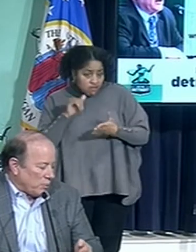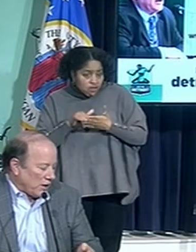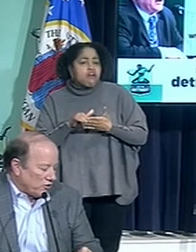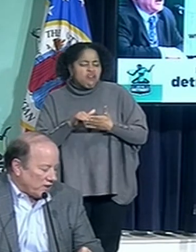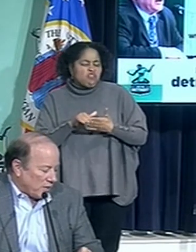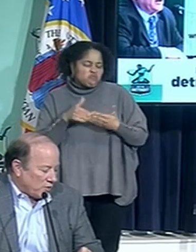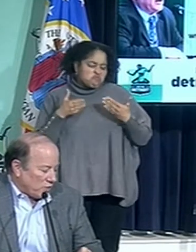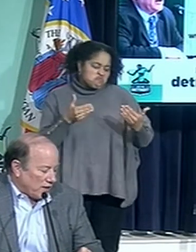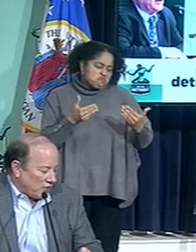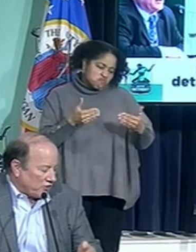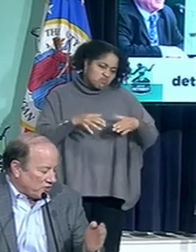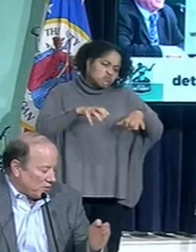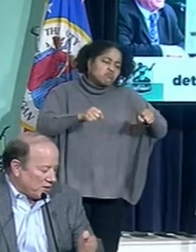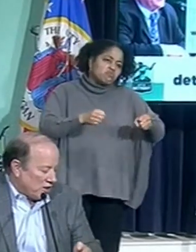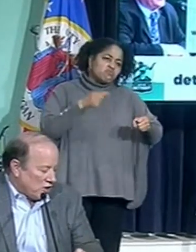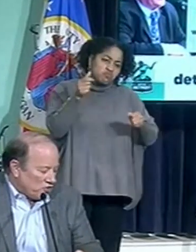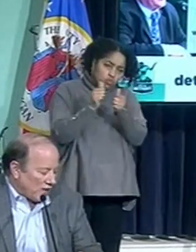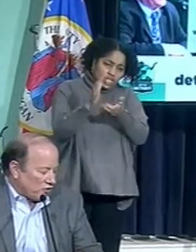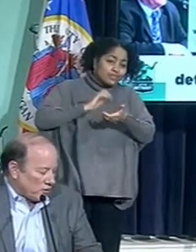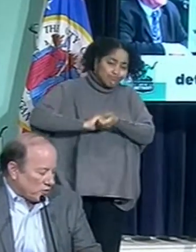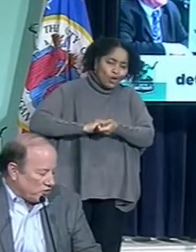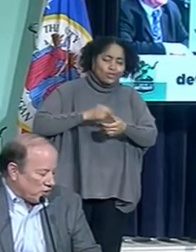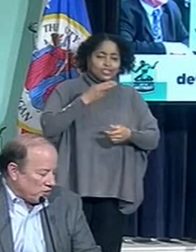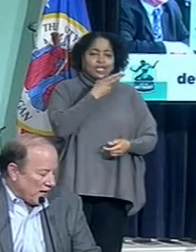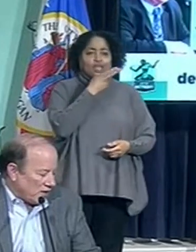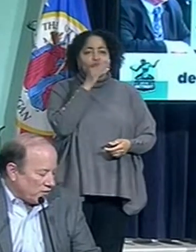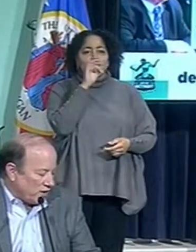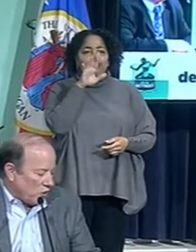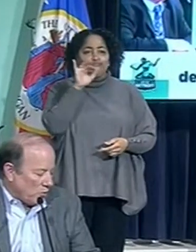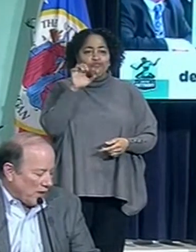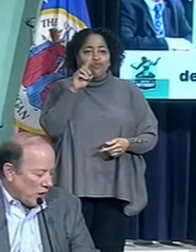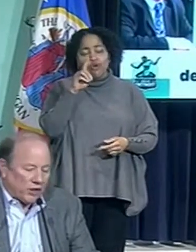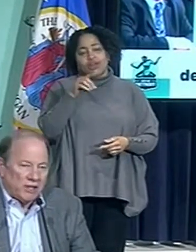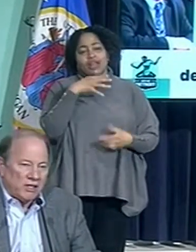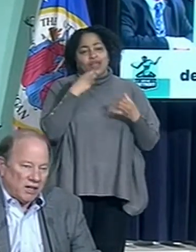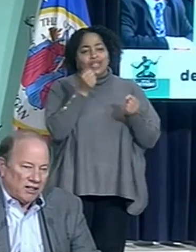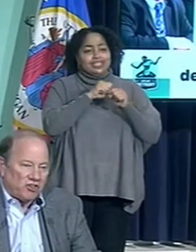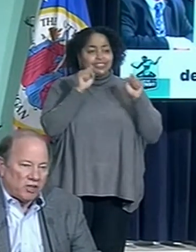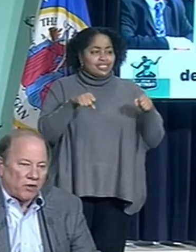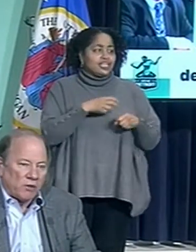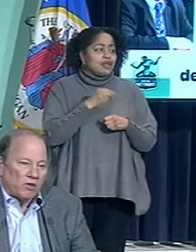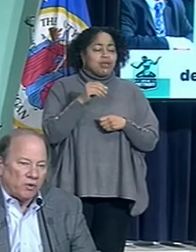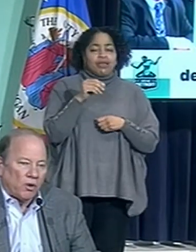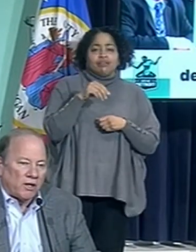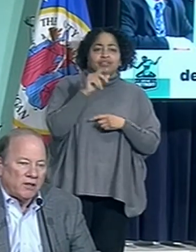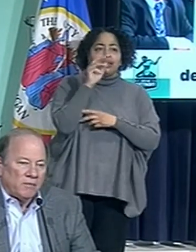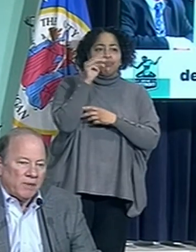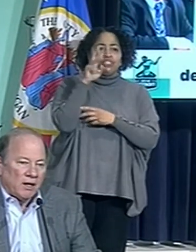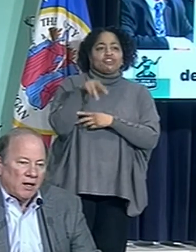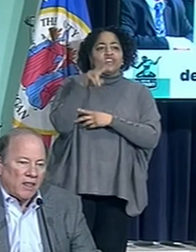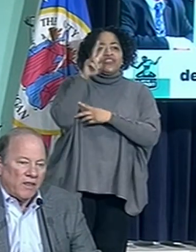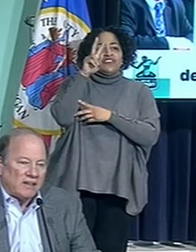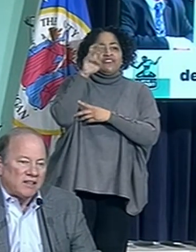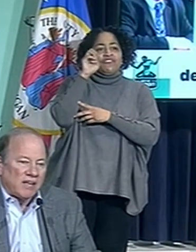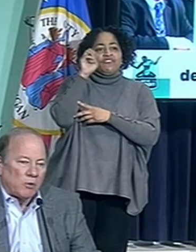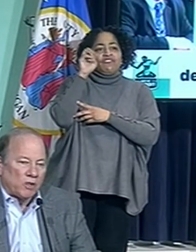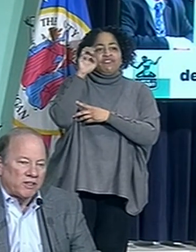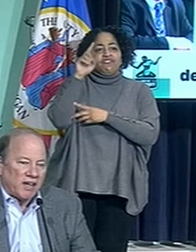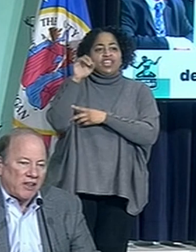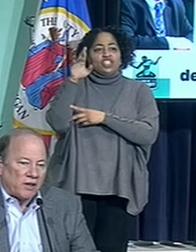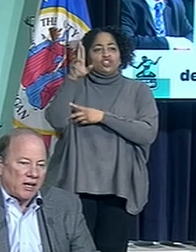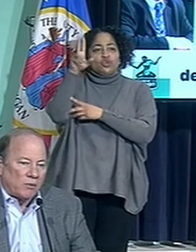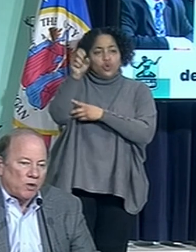his partners at Henry Ford Health System, and John Zervos is here, who's head of the Global Health Initiative for Henry Ford, they said they